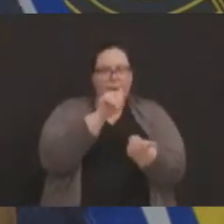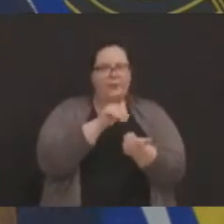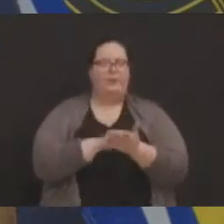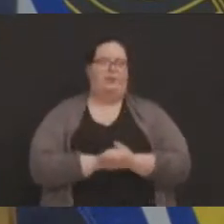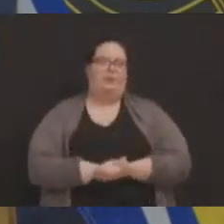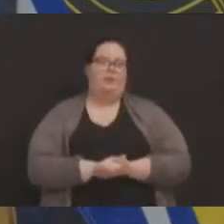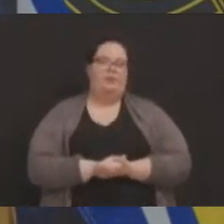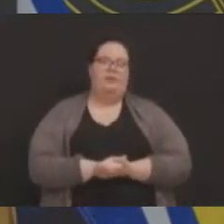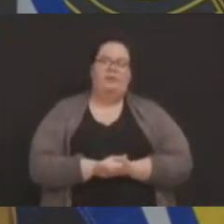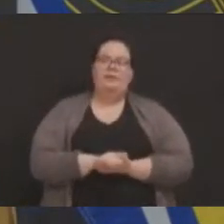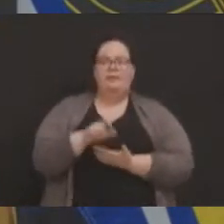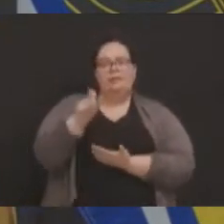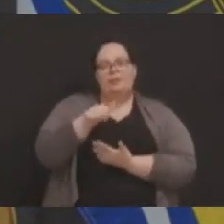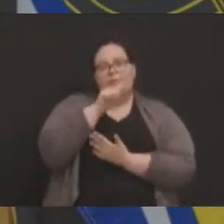but to take the time we need to get people,